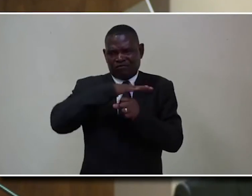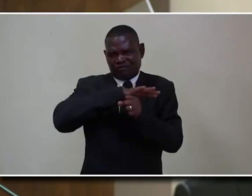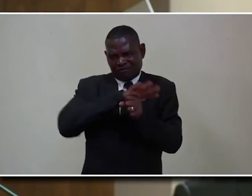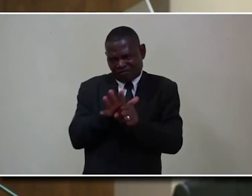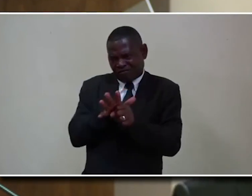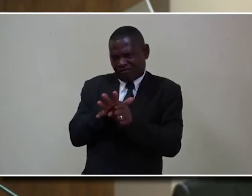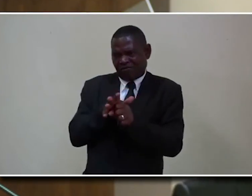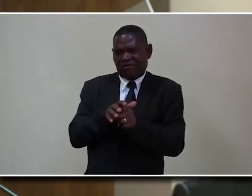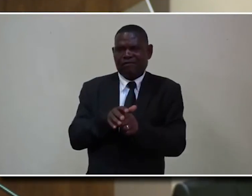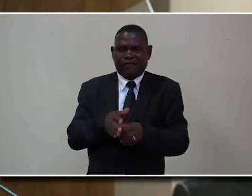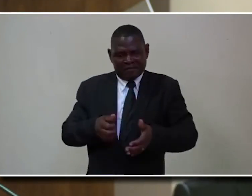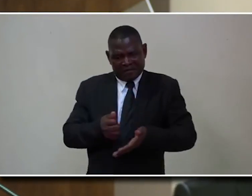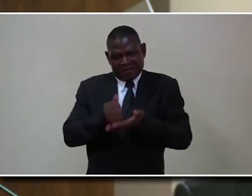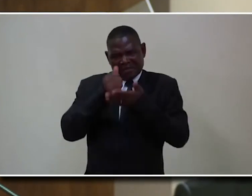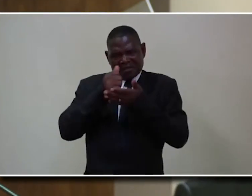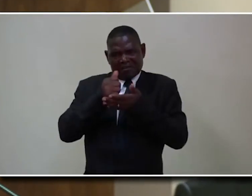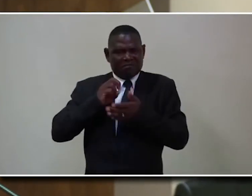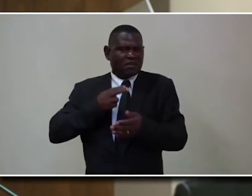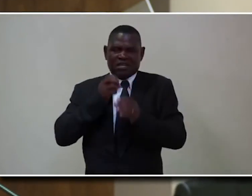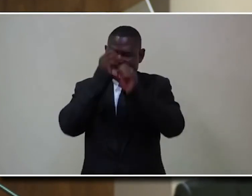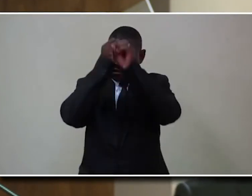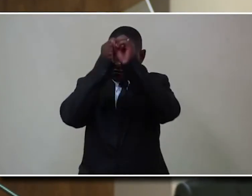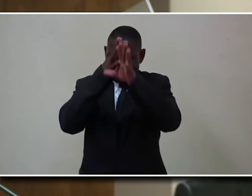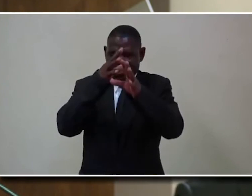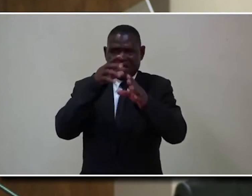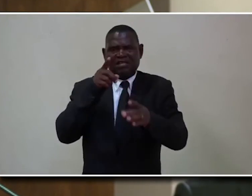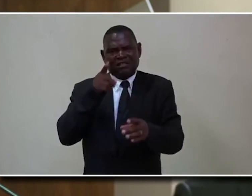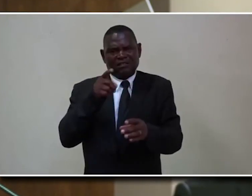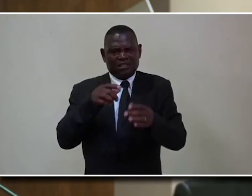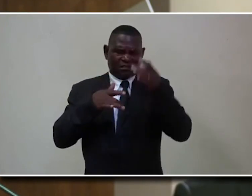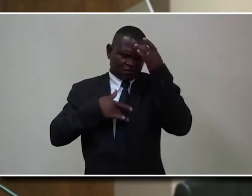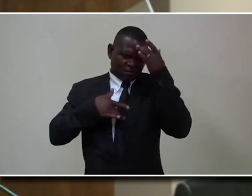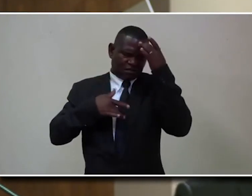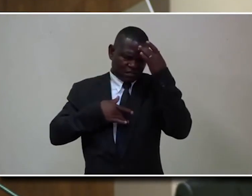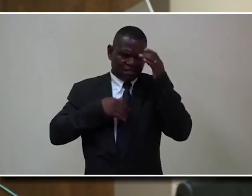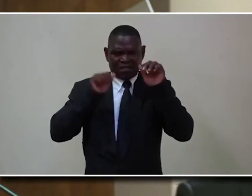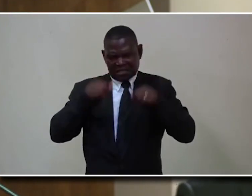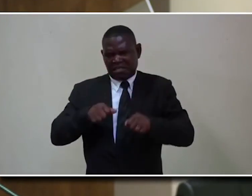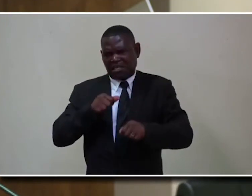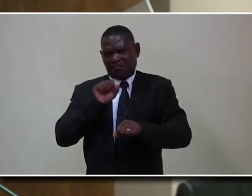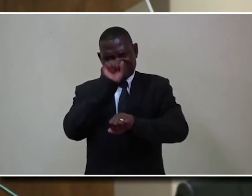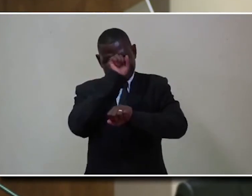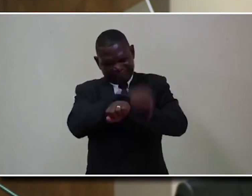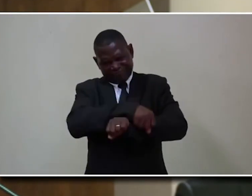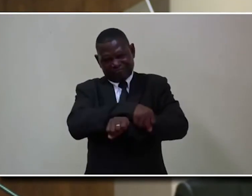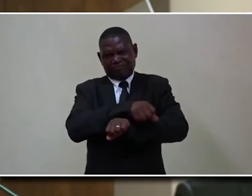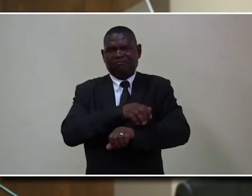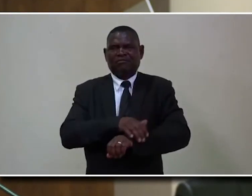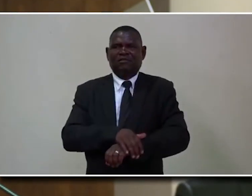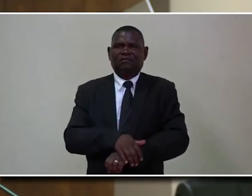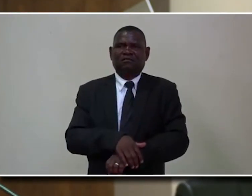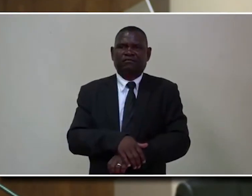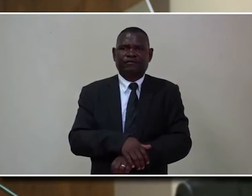kupempera kwa abale vathu. Help us, Father, so that this disease can be defeated. Titandizirana atate kuti matenda ava